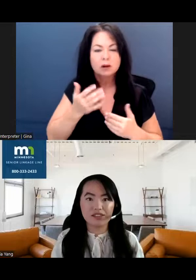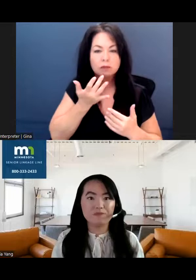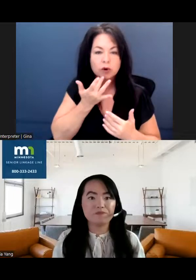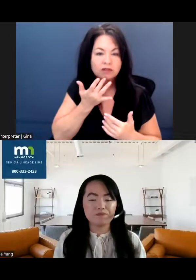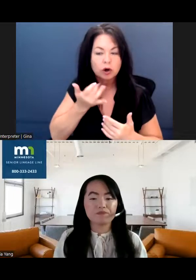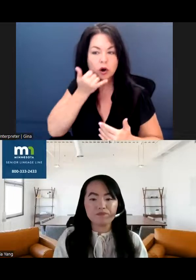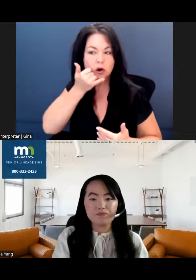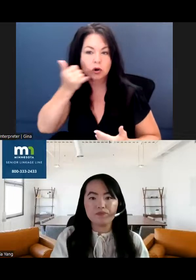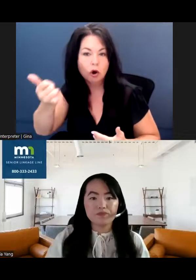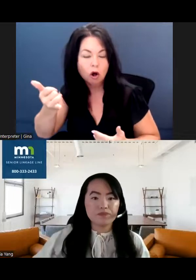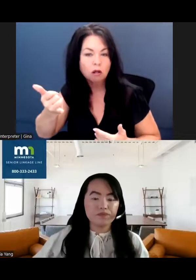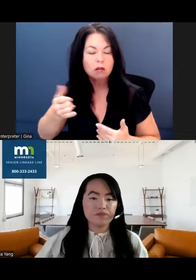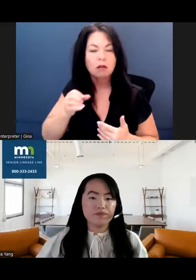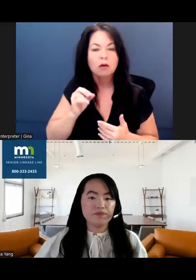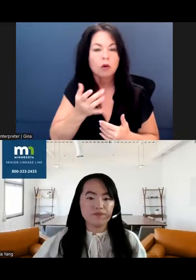specialist on the line.